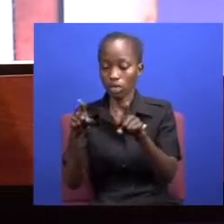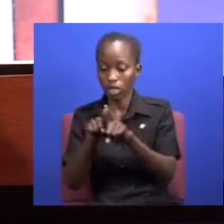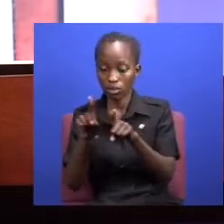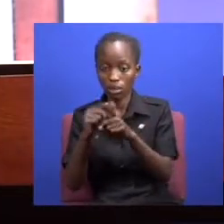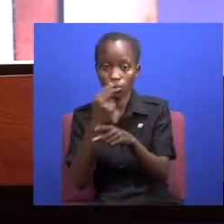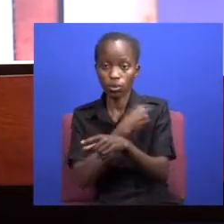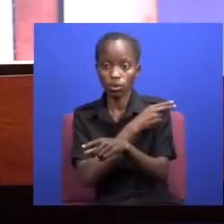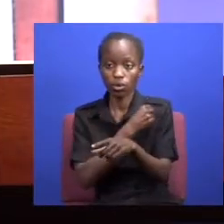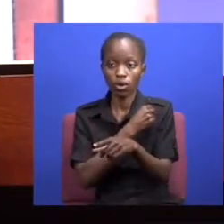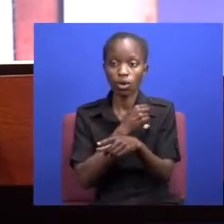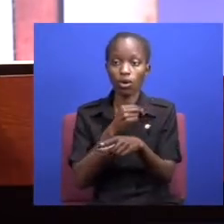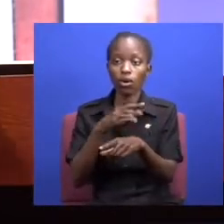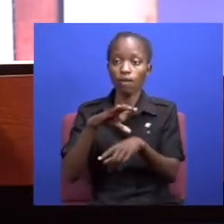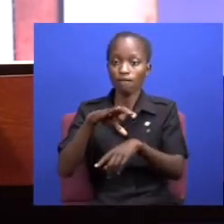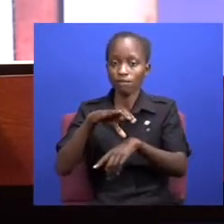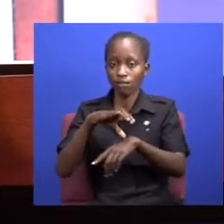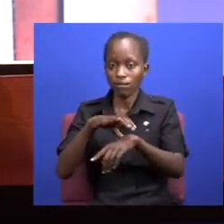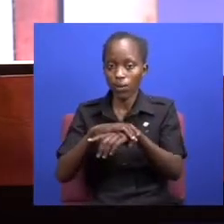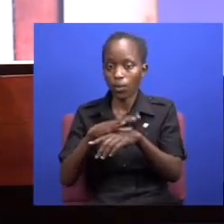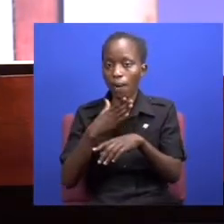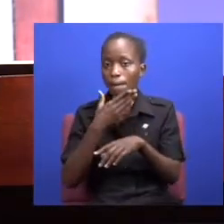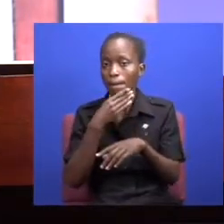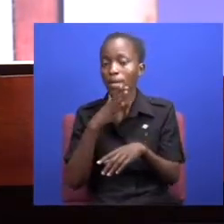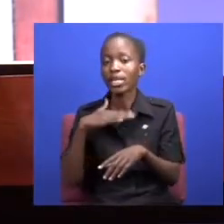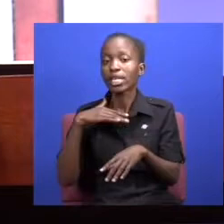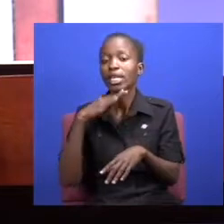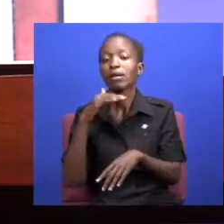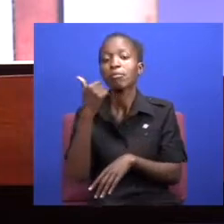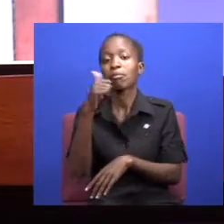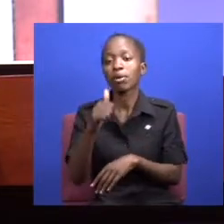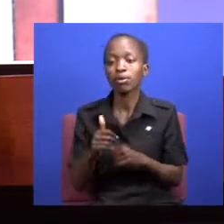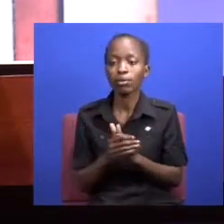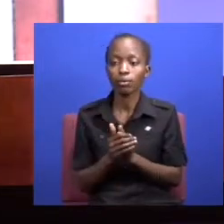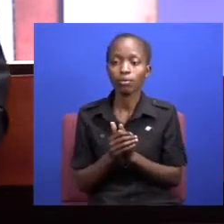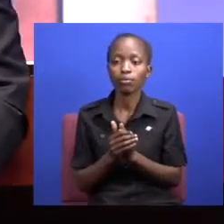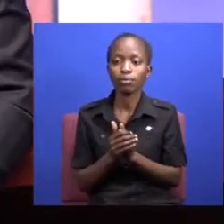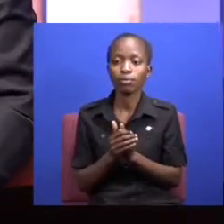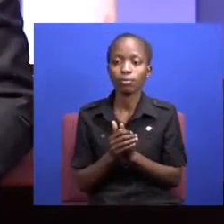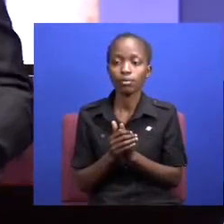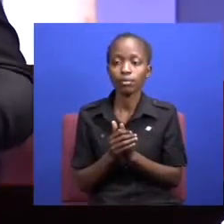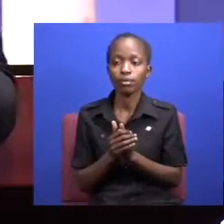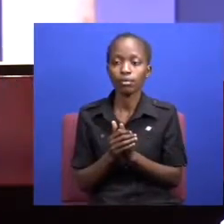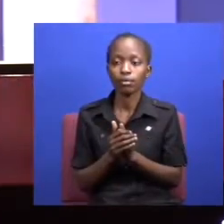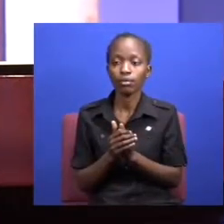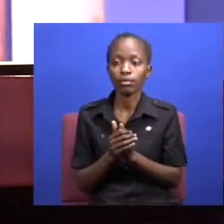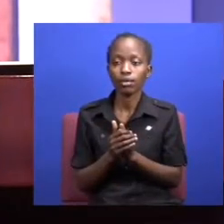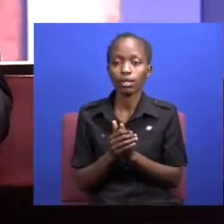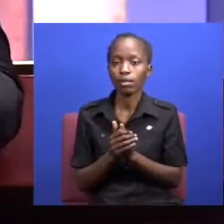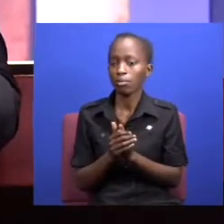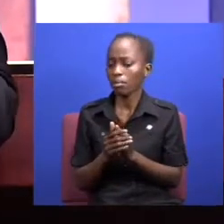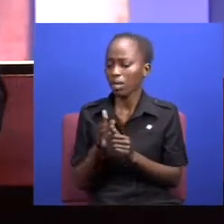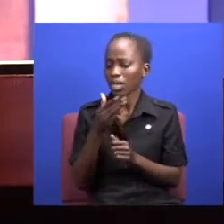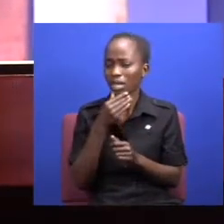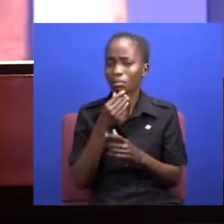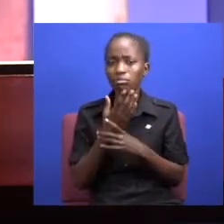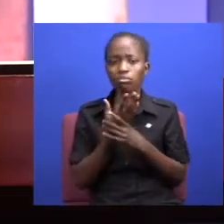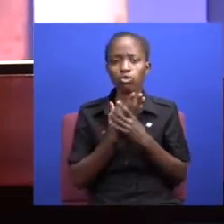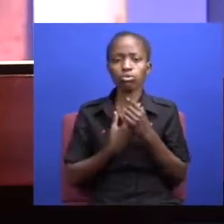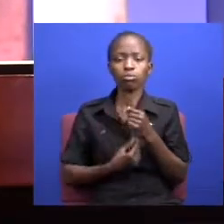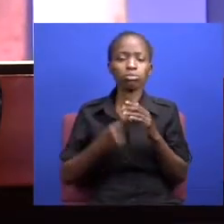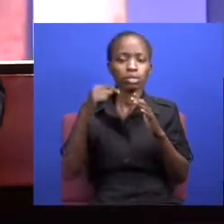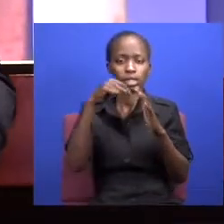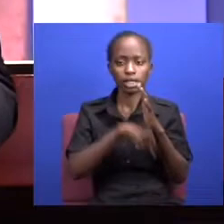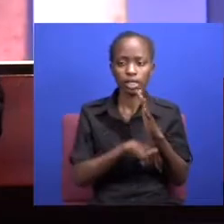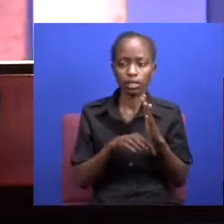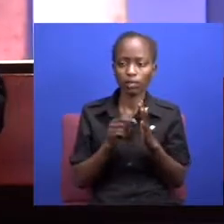same hospital and he found the man right there. But this time the man was so dejected, was so discouraged.